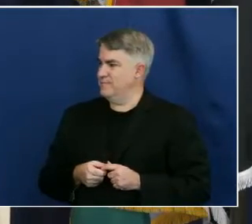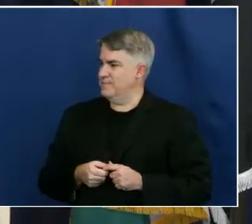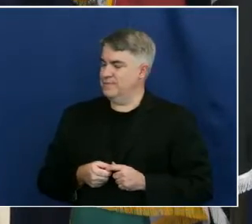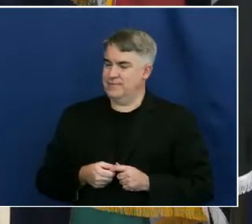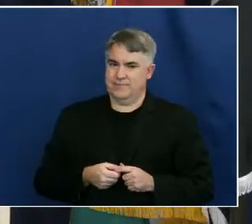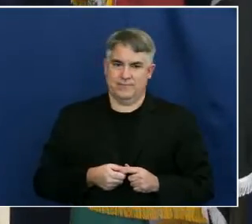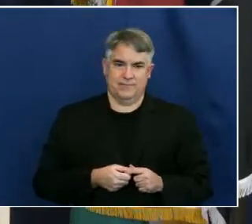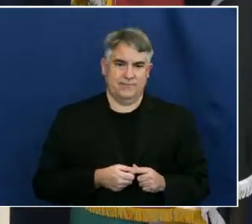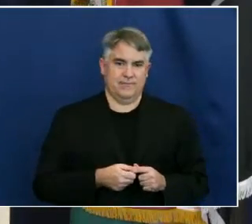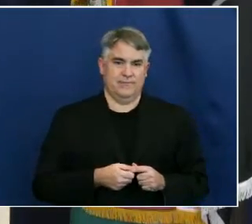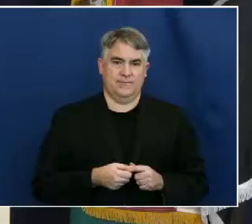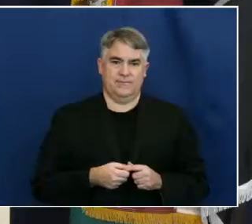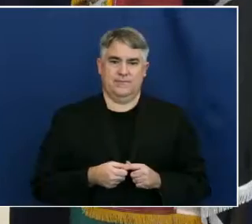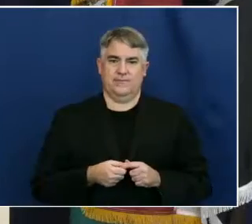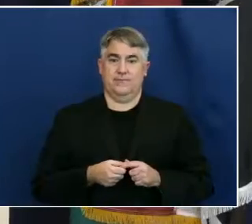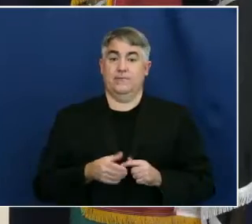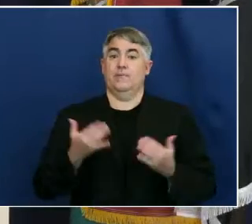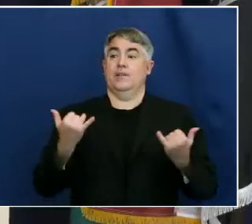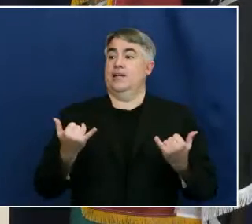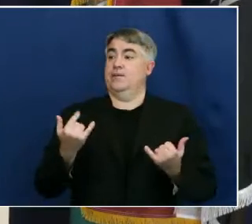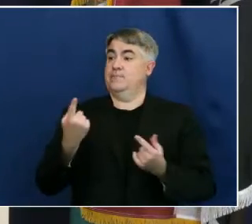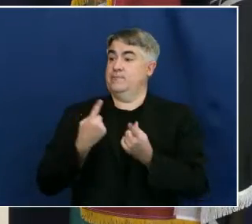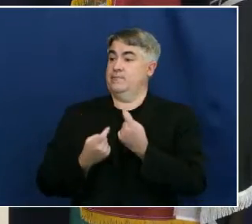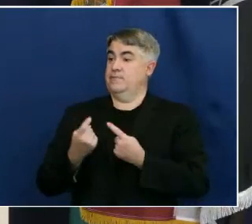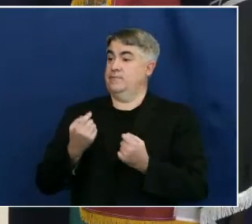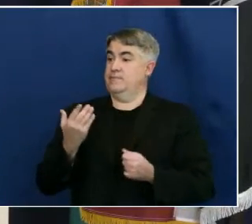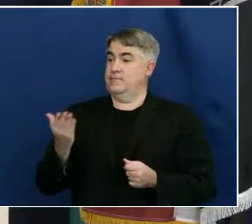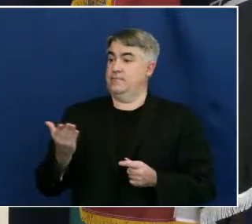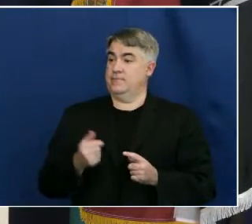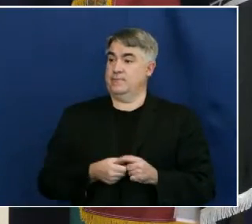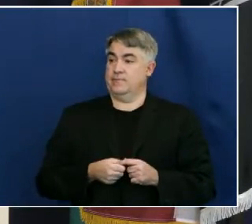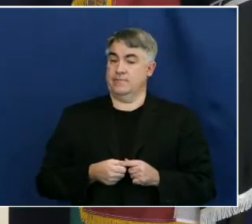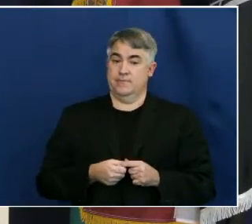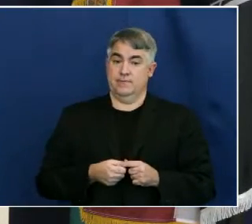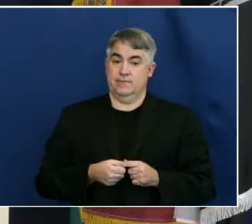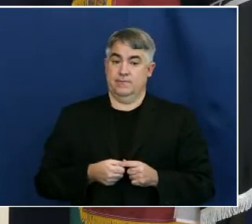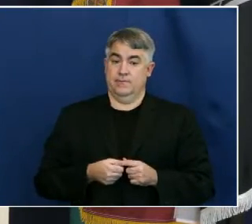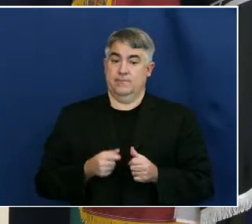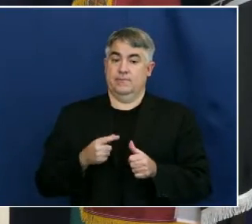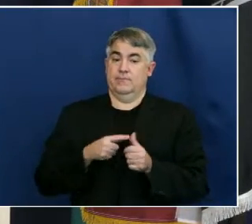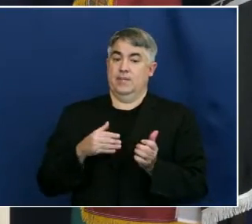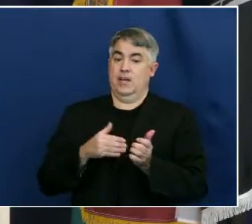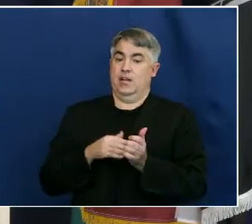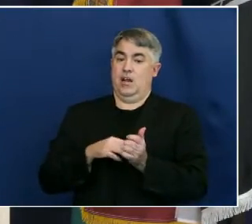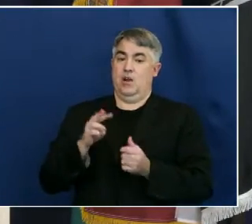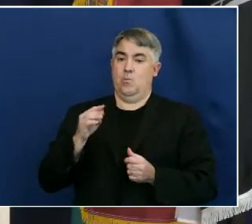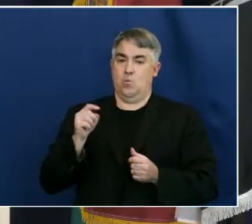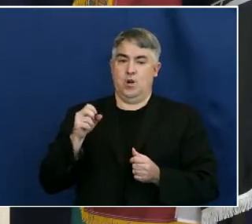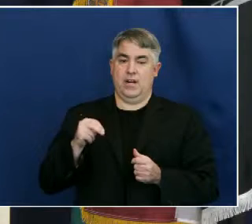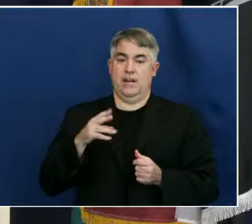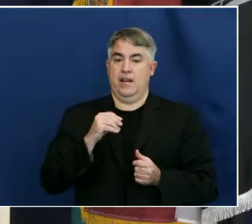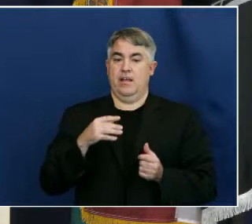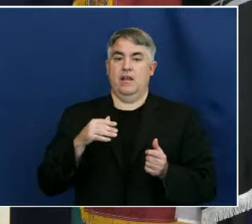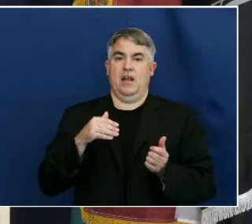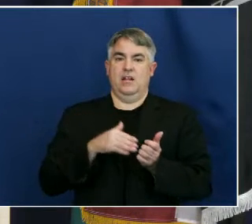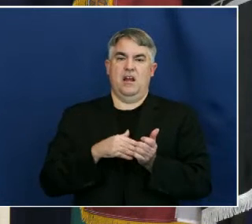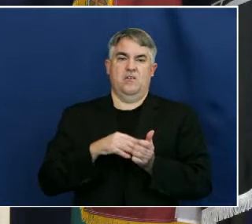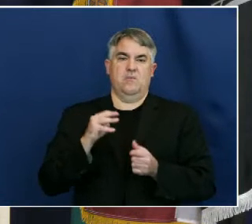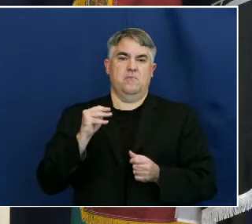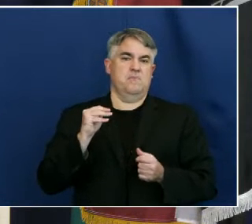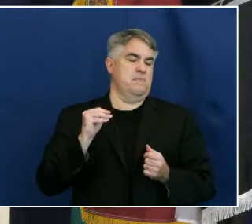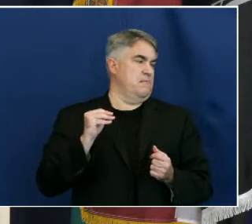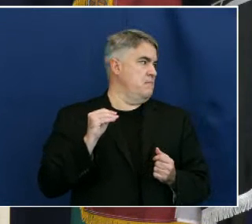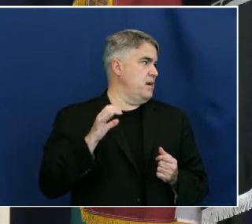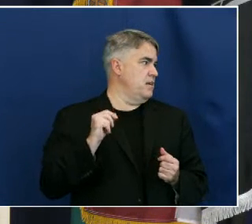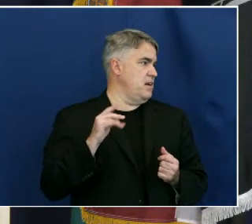At this point, we'll go to our questions, and Drs. Wooten and McDonald are here for questions as well. Our first question is from Melissa Macia